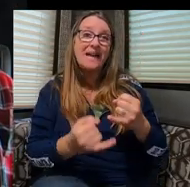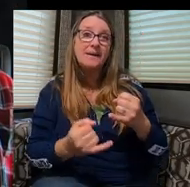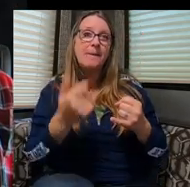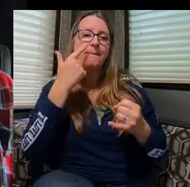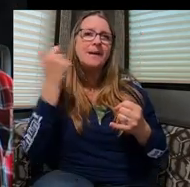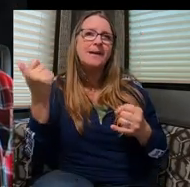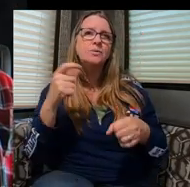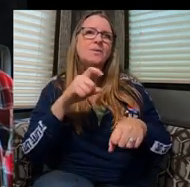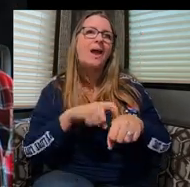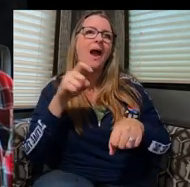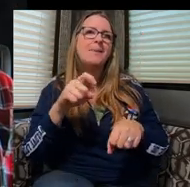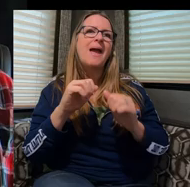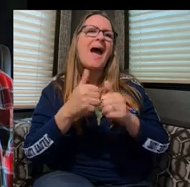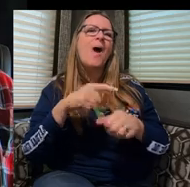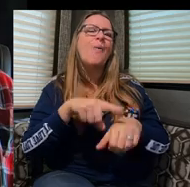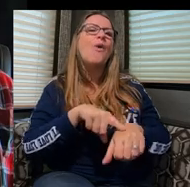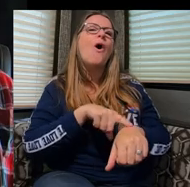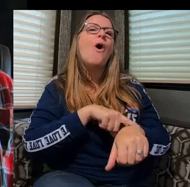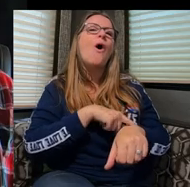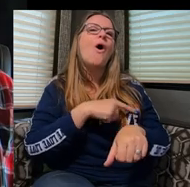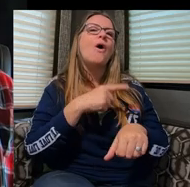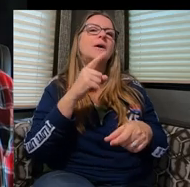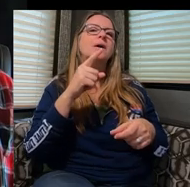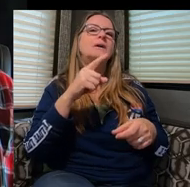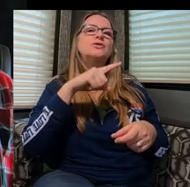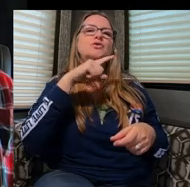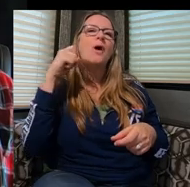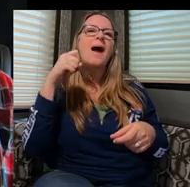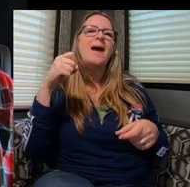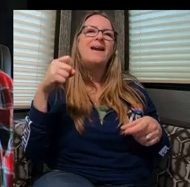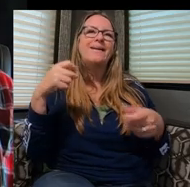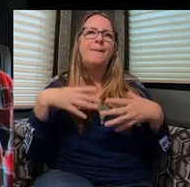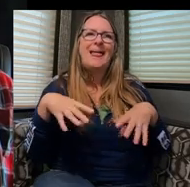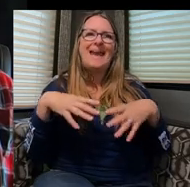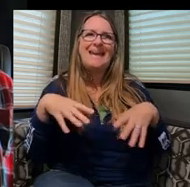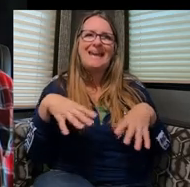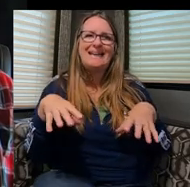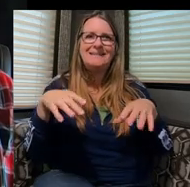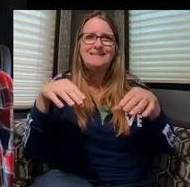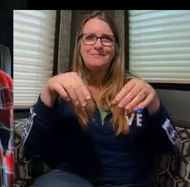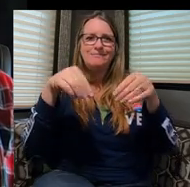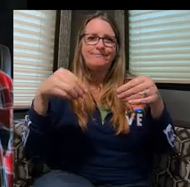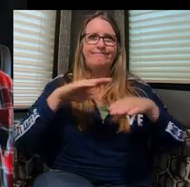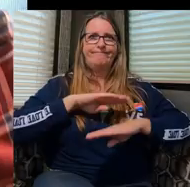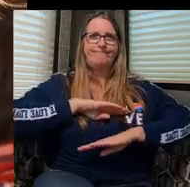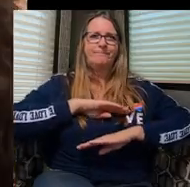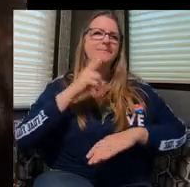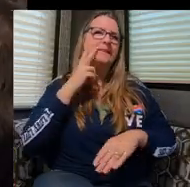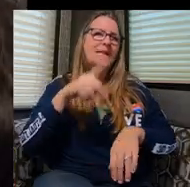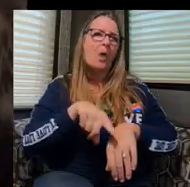video because we're timing how long it takes to dry a little blanket. We're going to see how long it